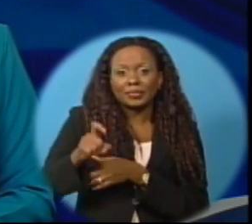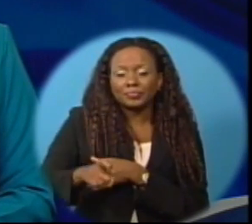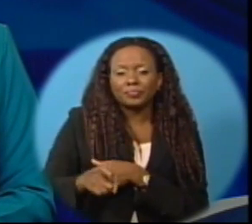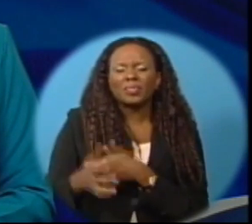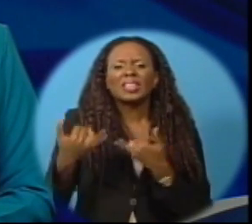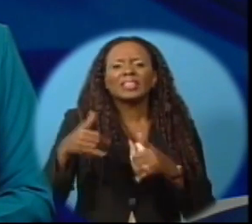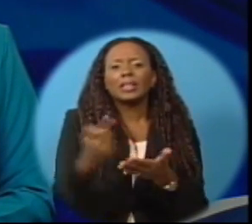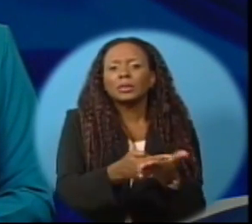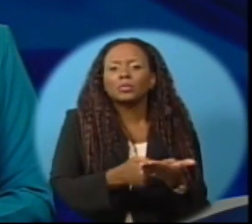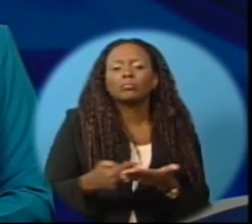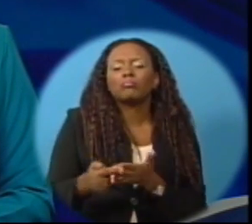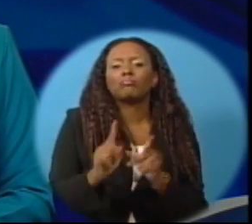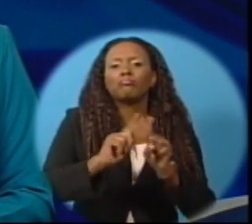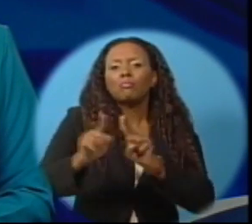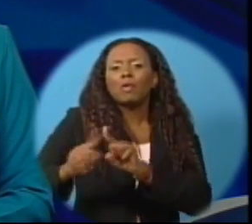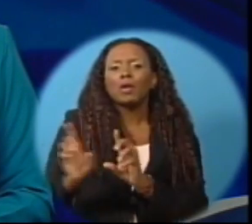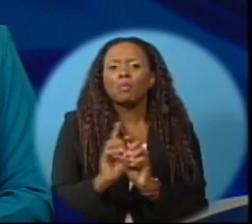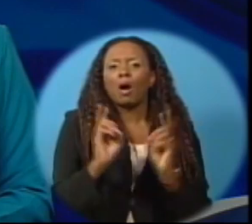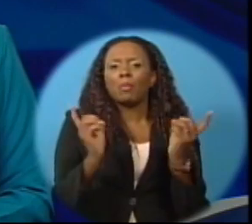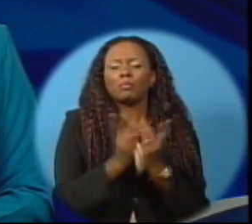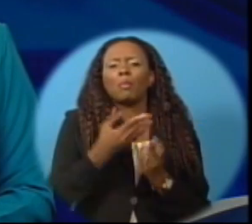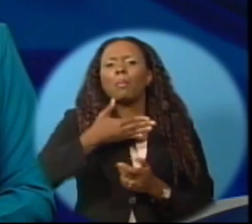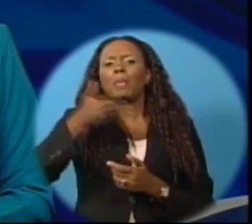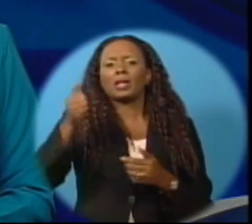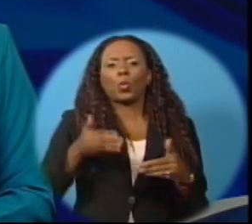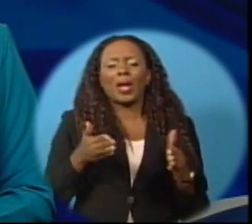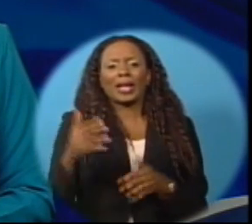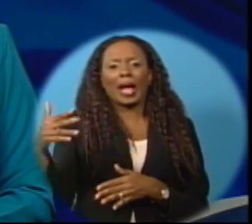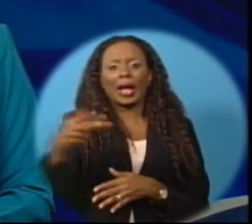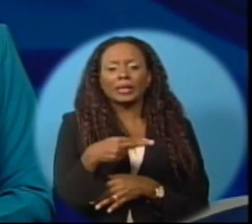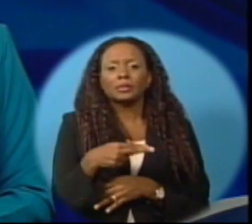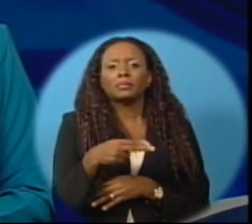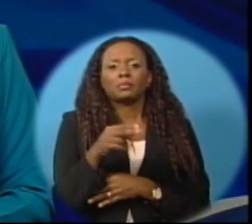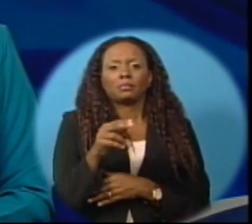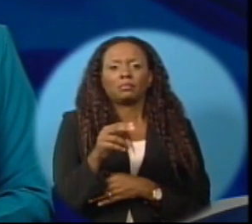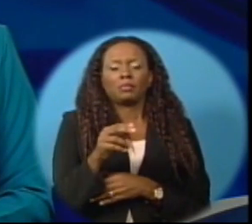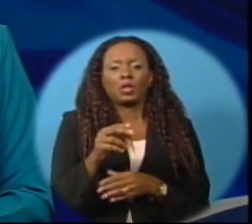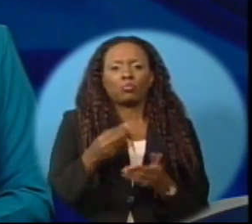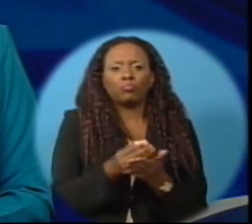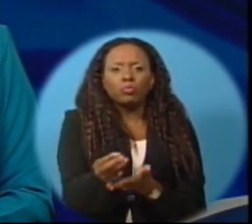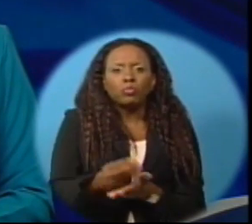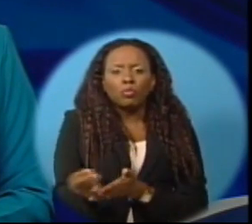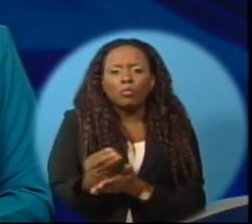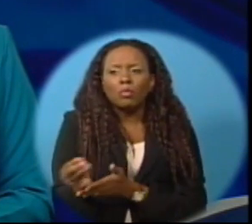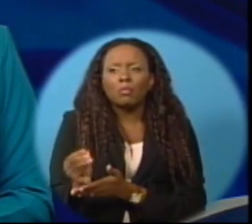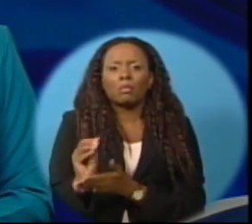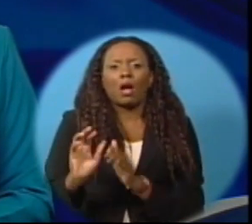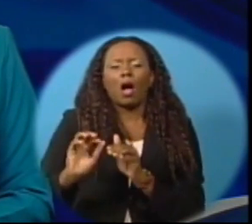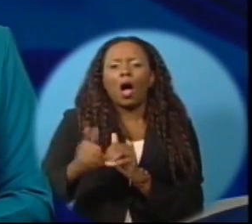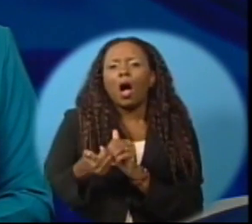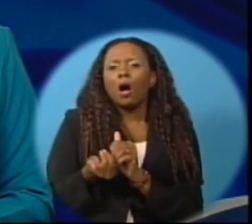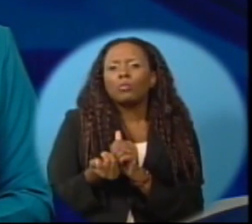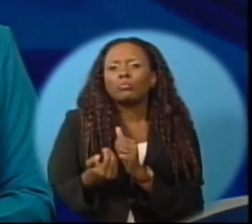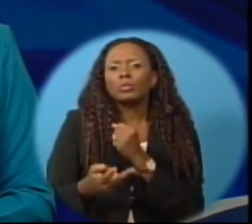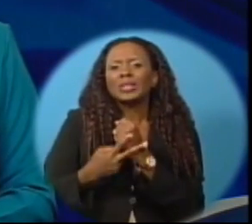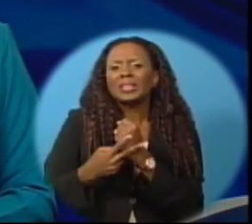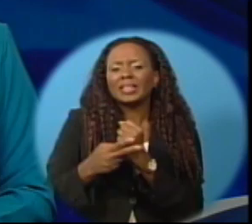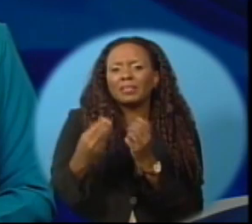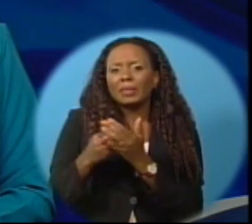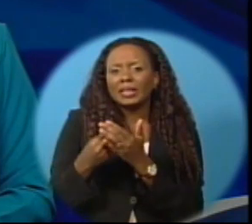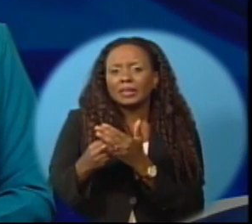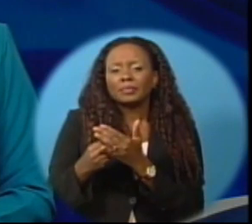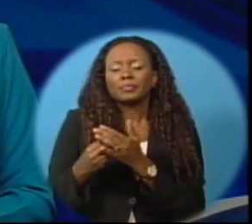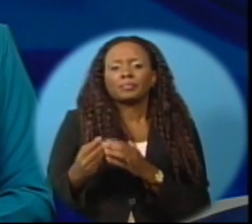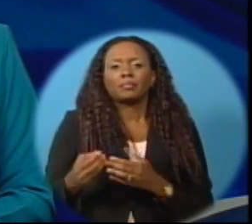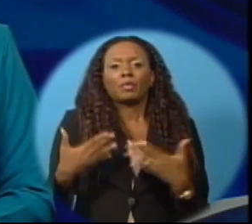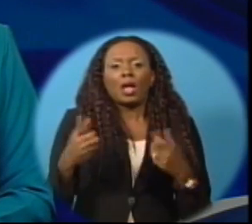it is still in discussion with its various departments on the best way to cut expenditure and find ways of saving money. This